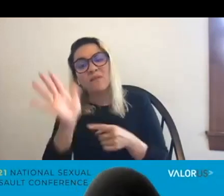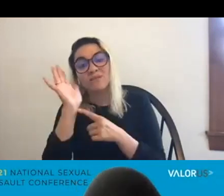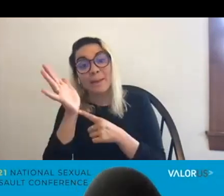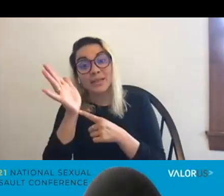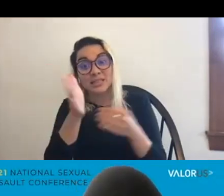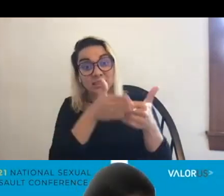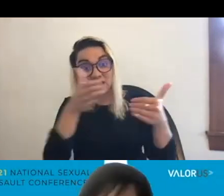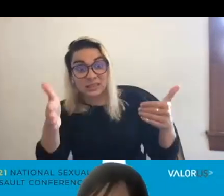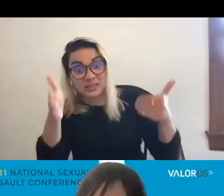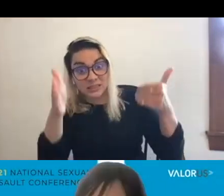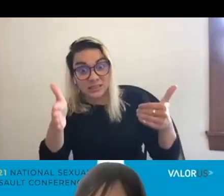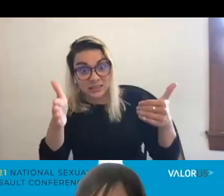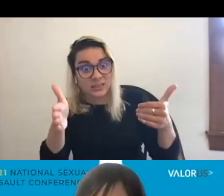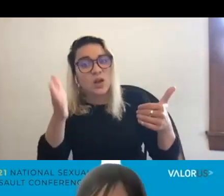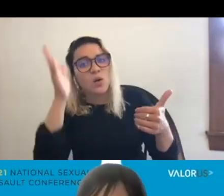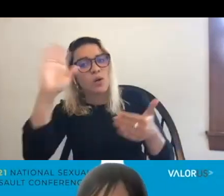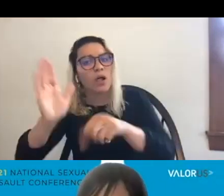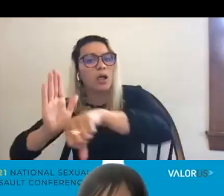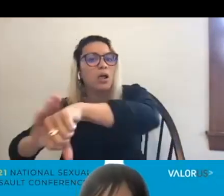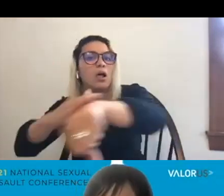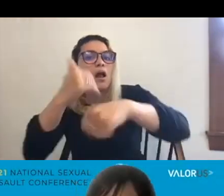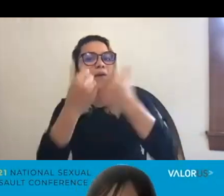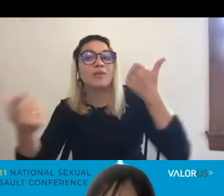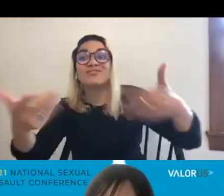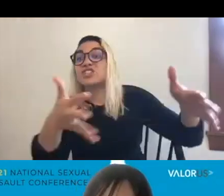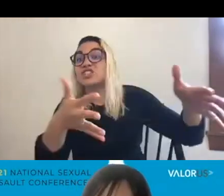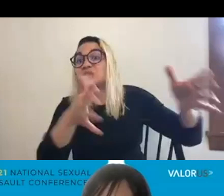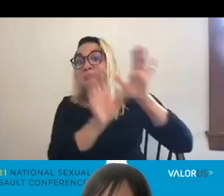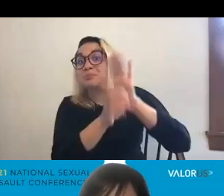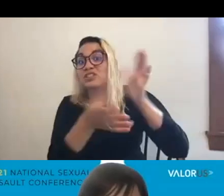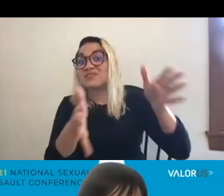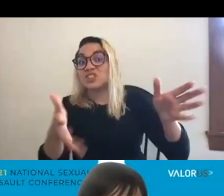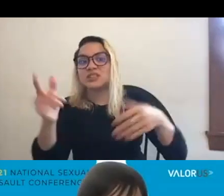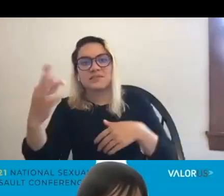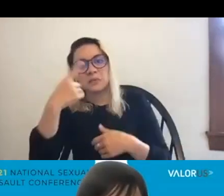us. So I will now turn it back over to Janae.